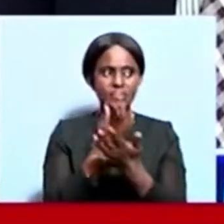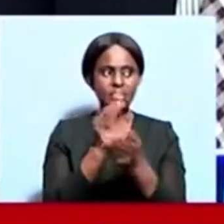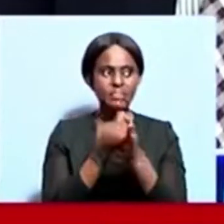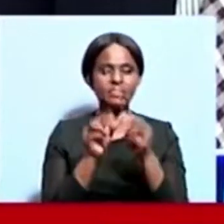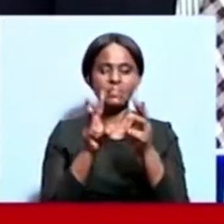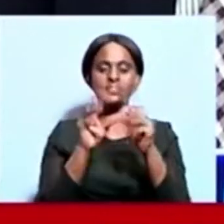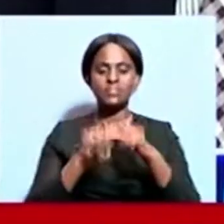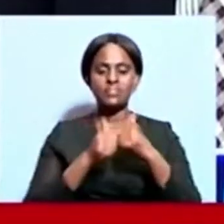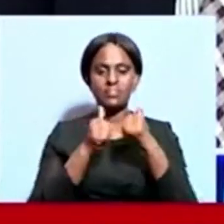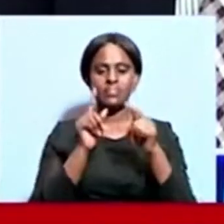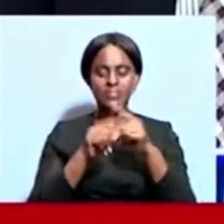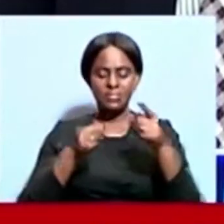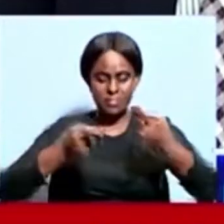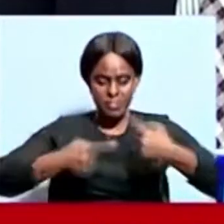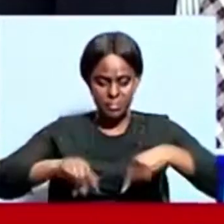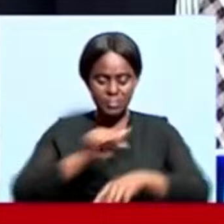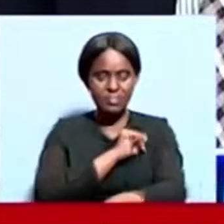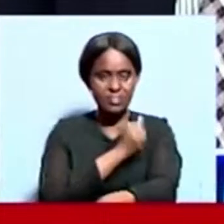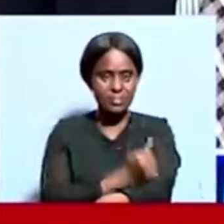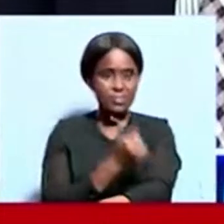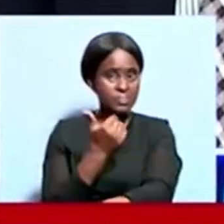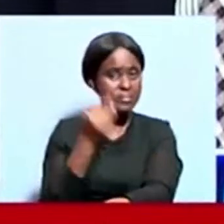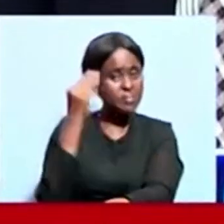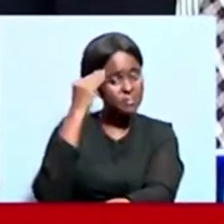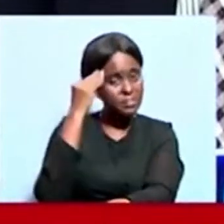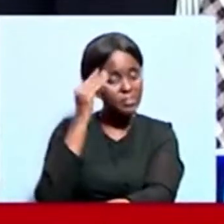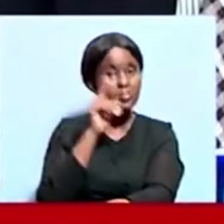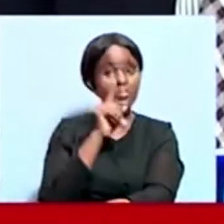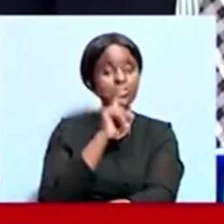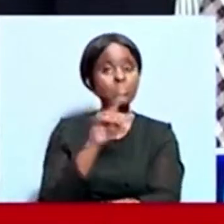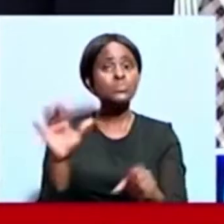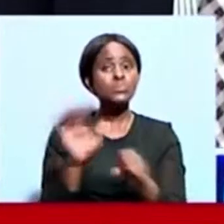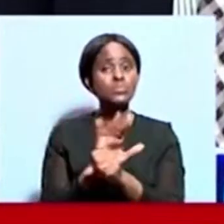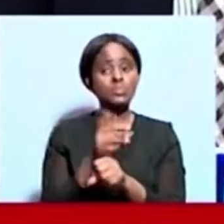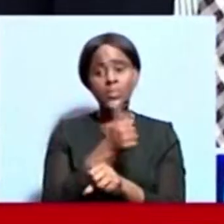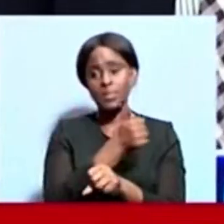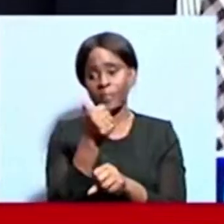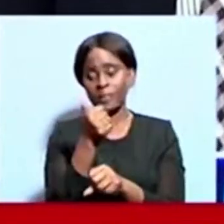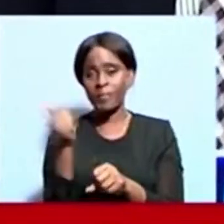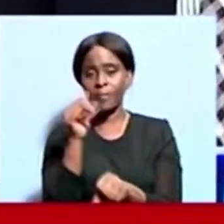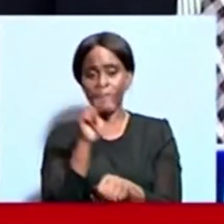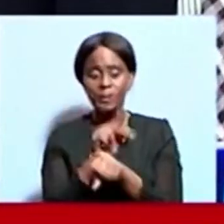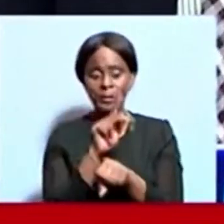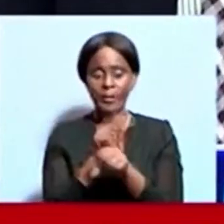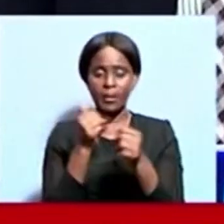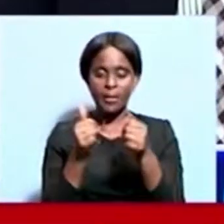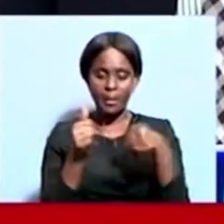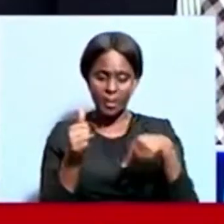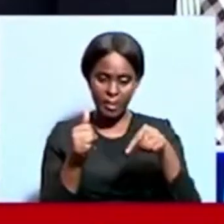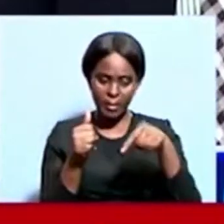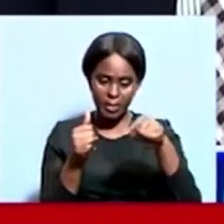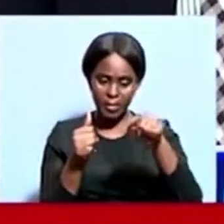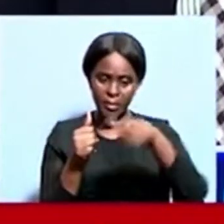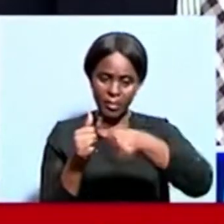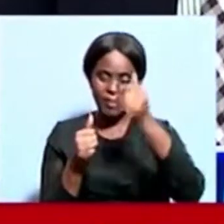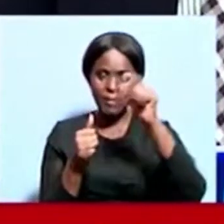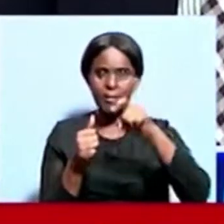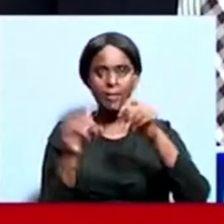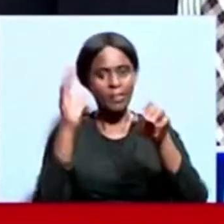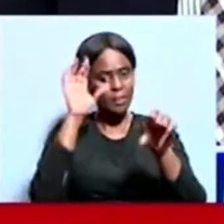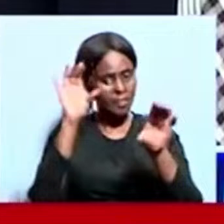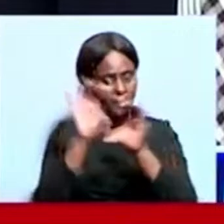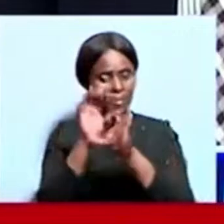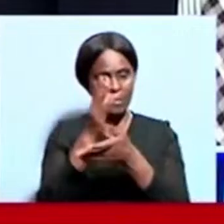did. But as a local authority, knowing full well that for any contract to run well, you need some conditions